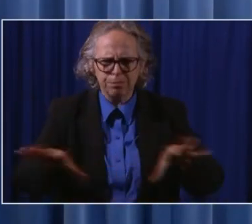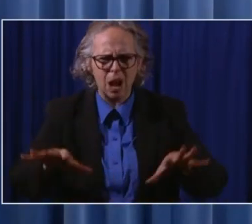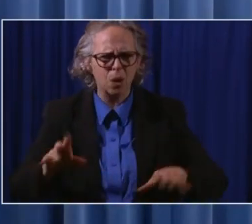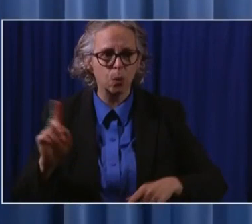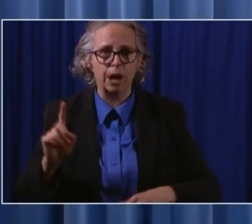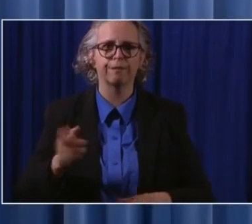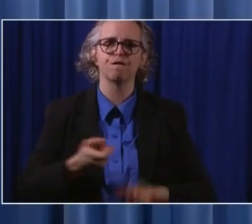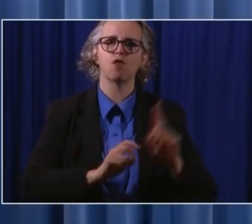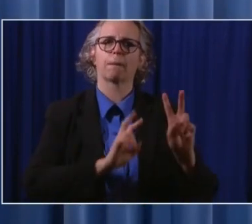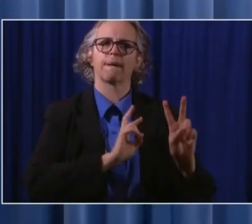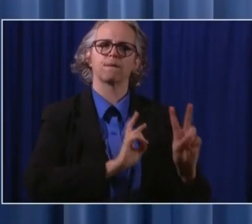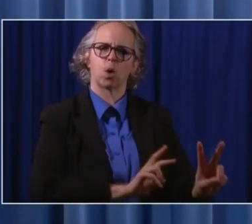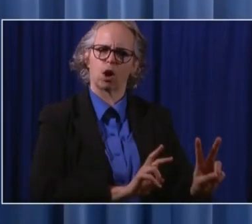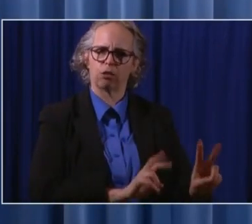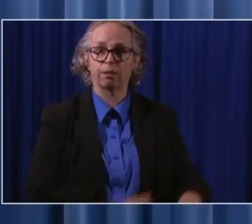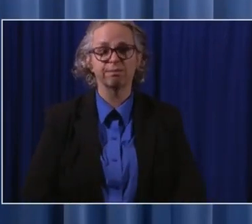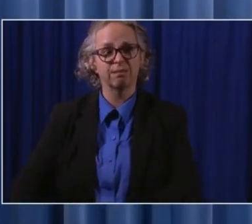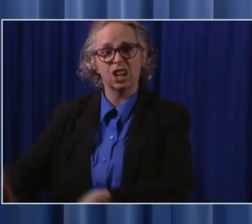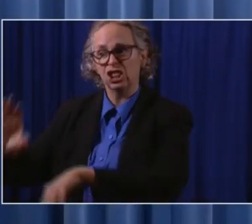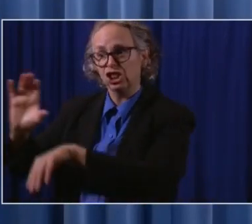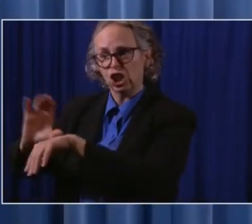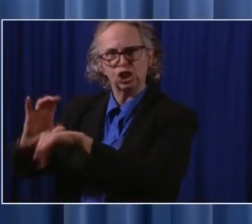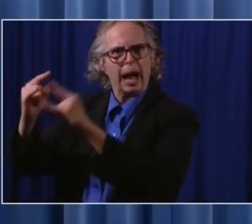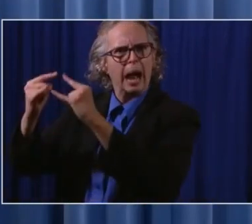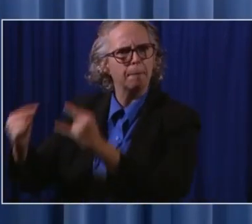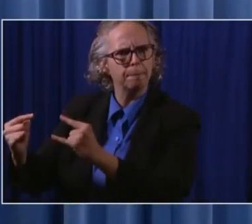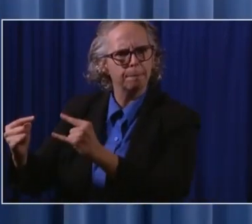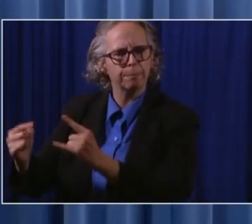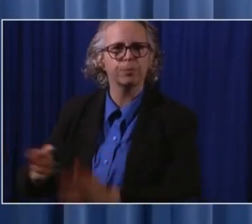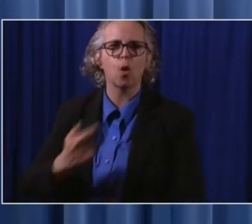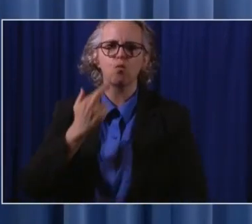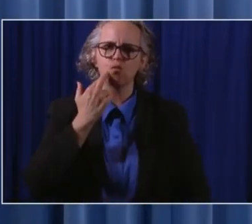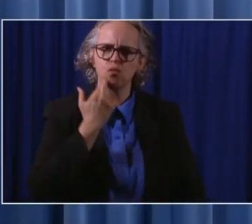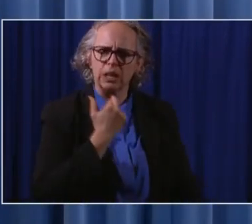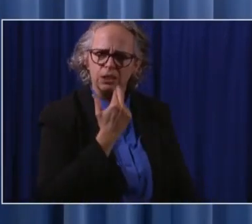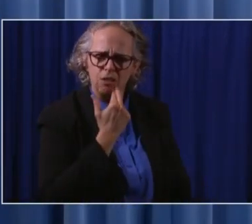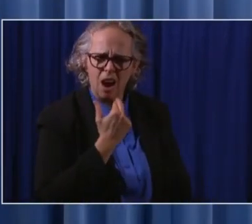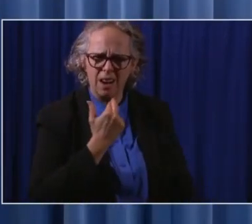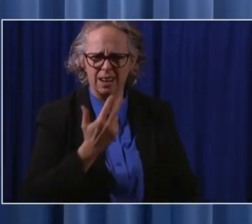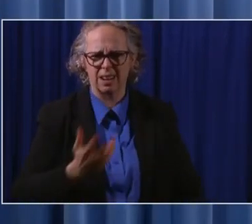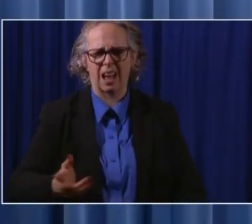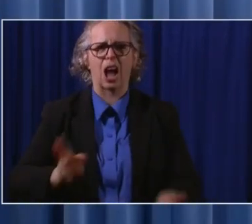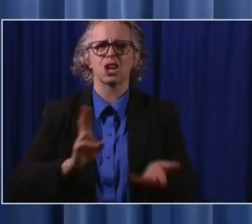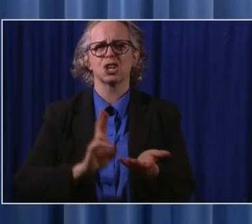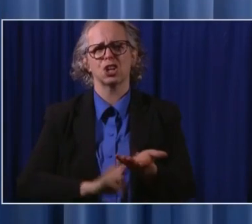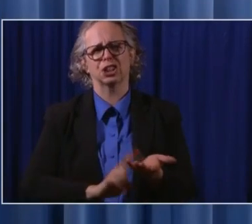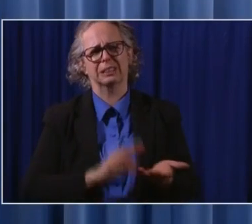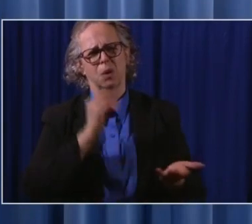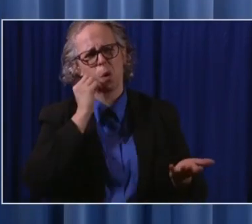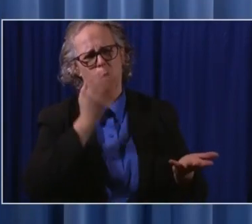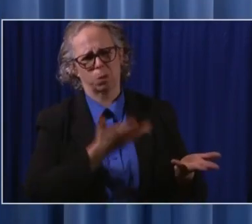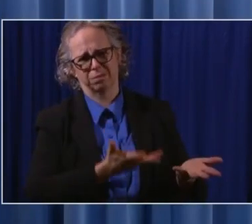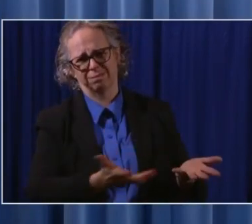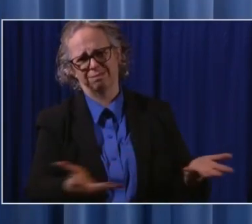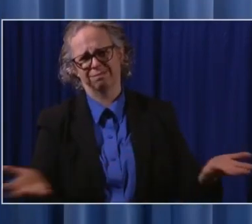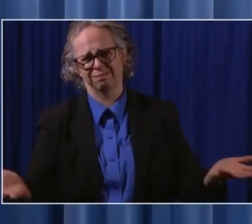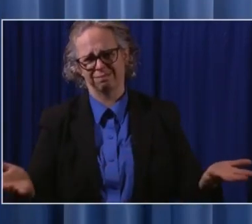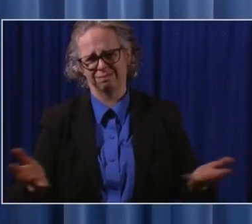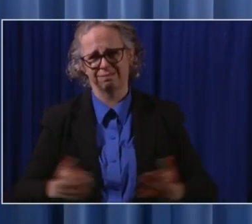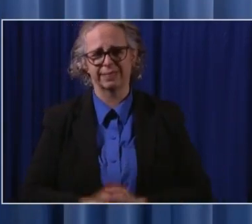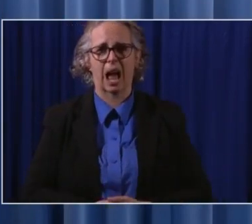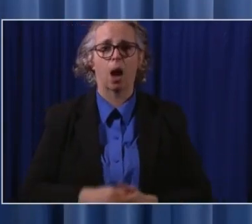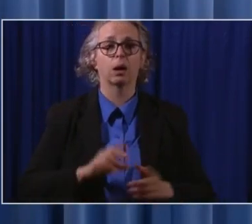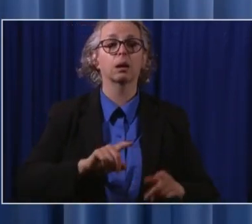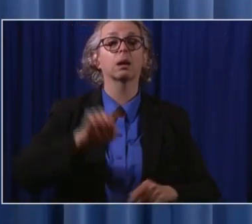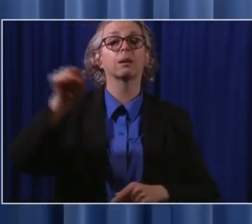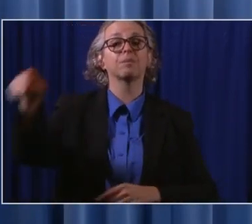a church camp, a restaurant, and long-term care. Marion County met 5 indicators, including a